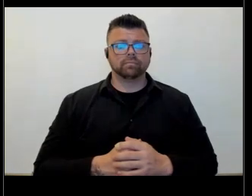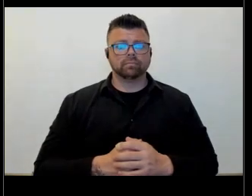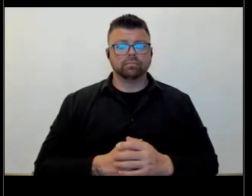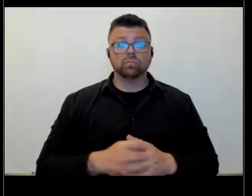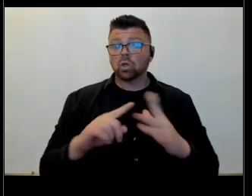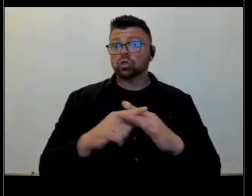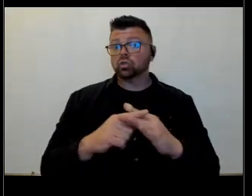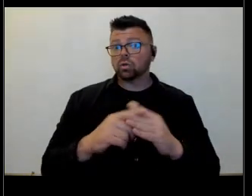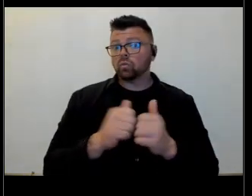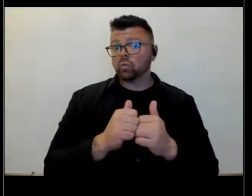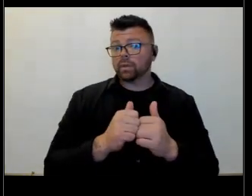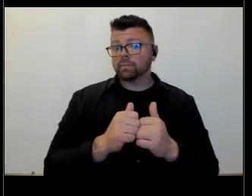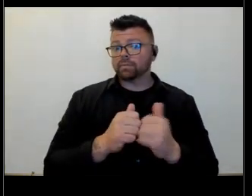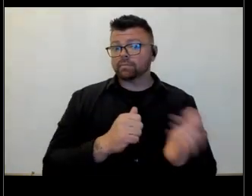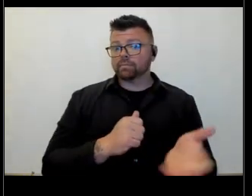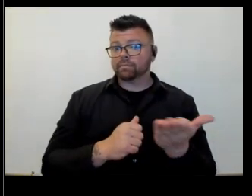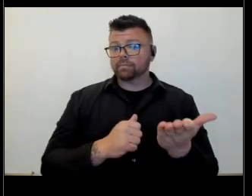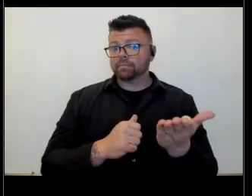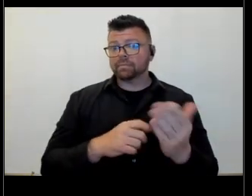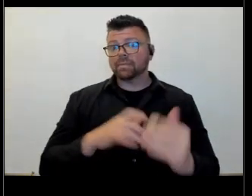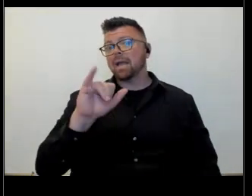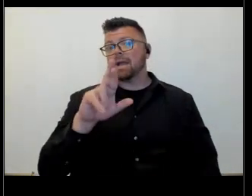Starting with Iris.